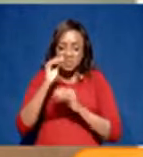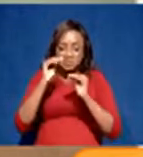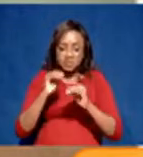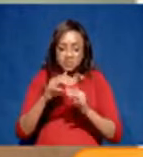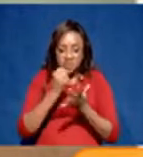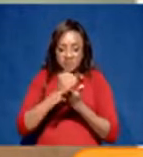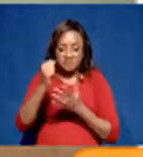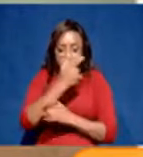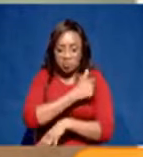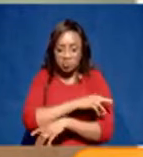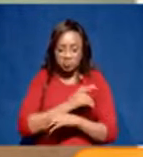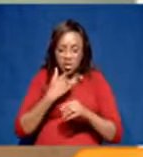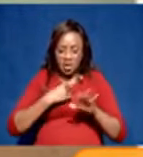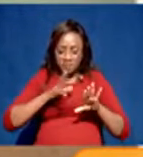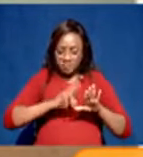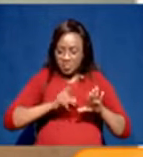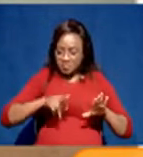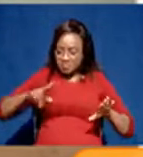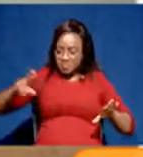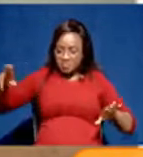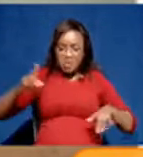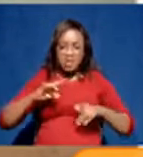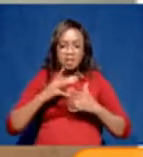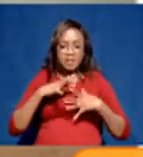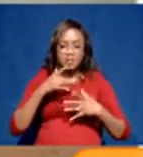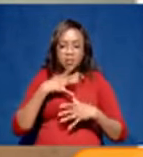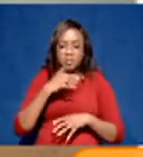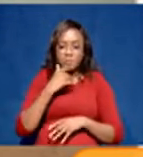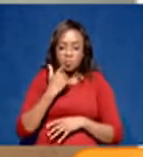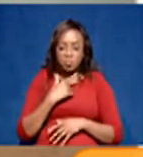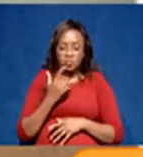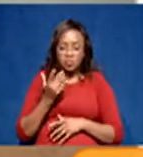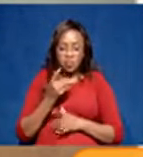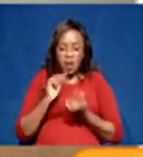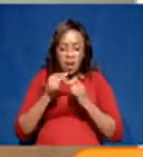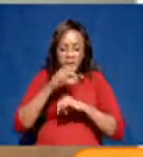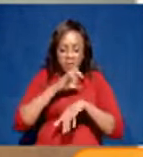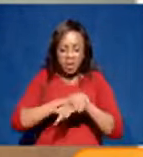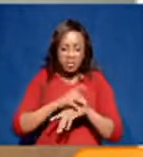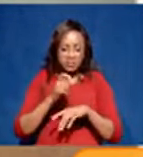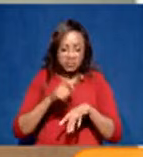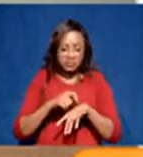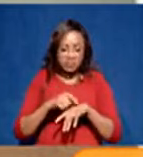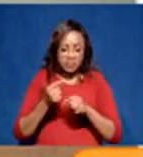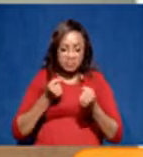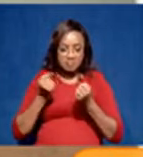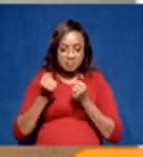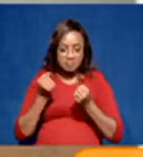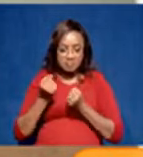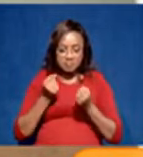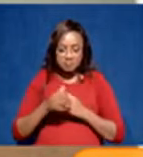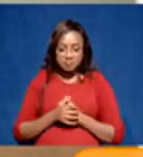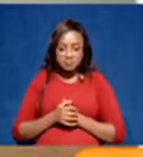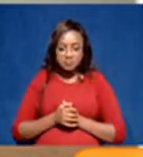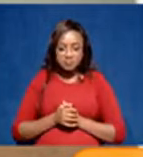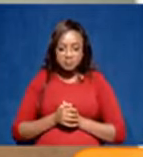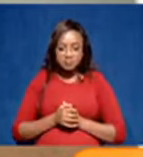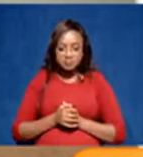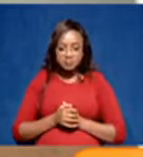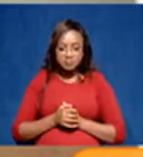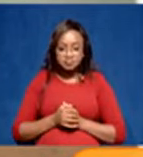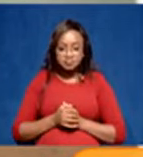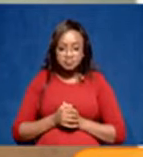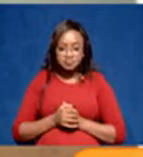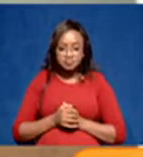a whole ward dedicated to people who, to boda riders, who get involved in accidents